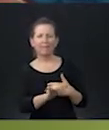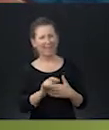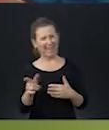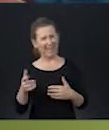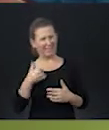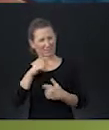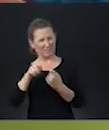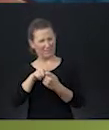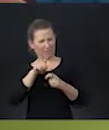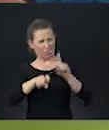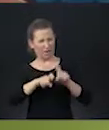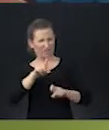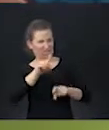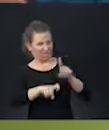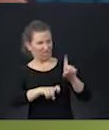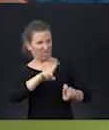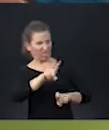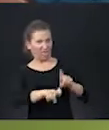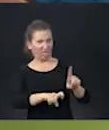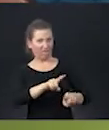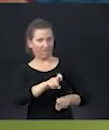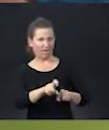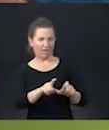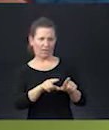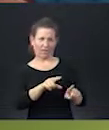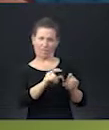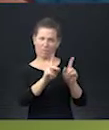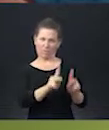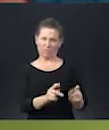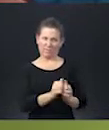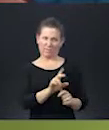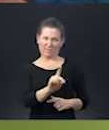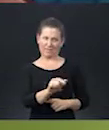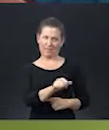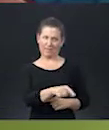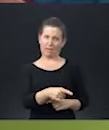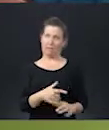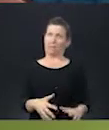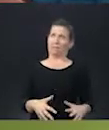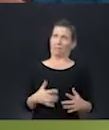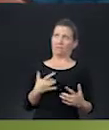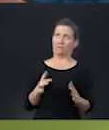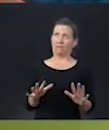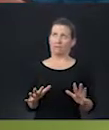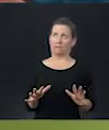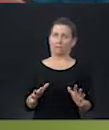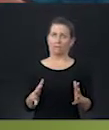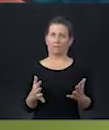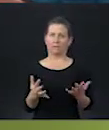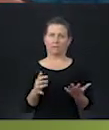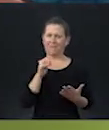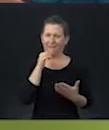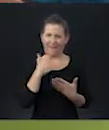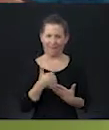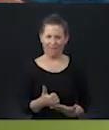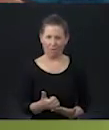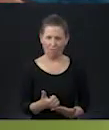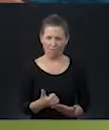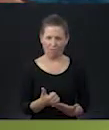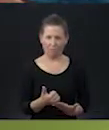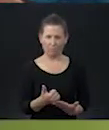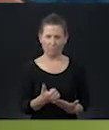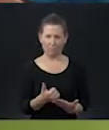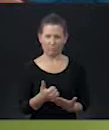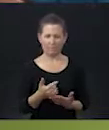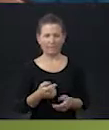time. Pinpointing specific questions like this puts the person with the disability on the spot, and it just, doesn't really